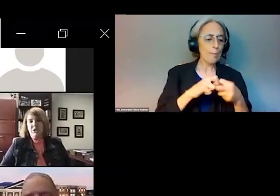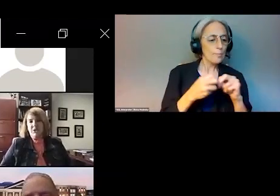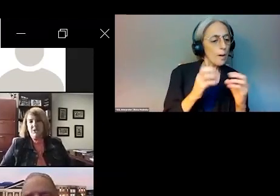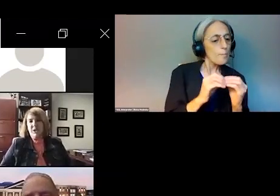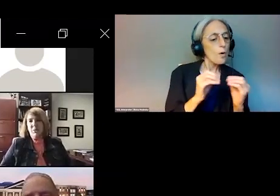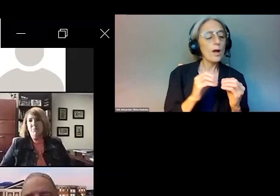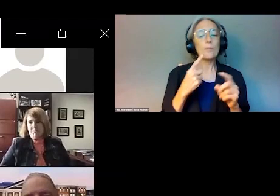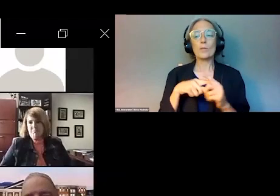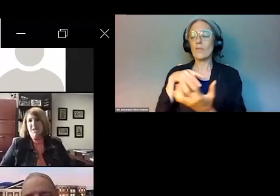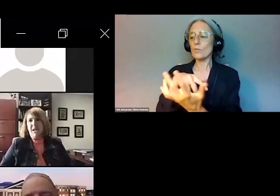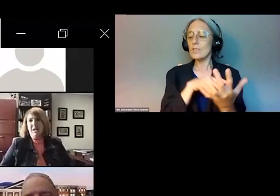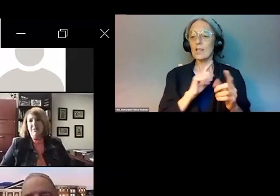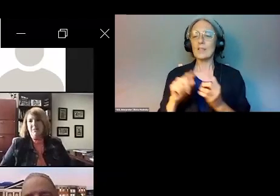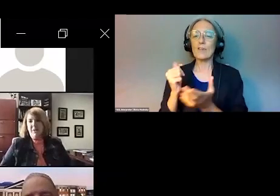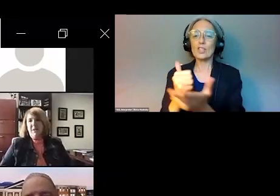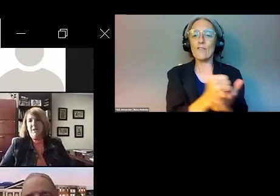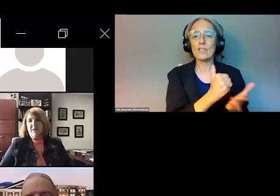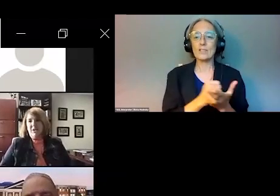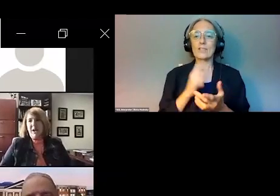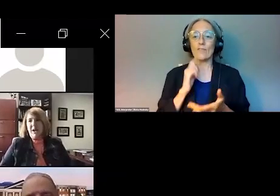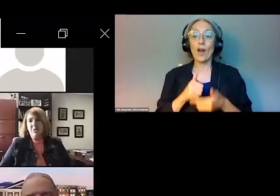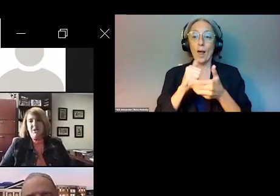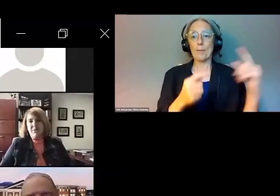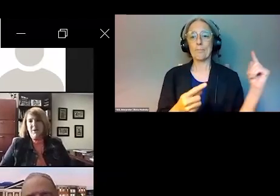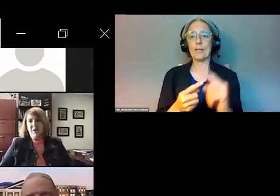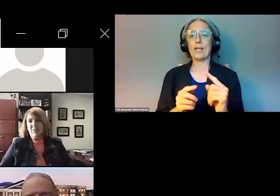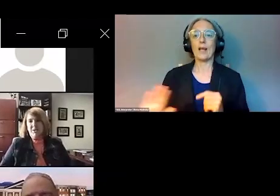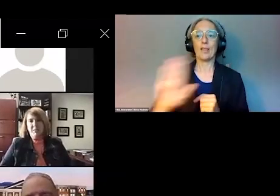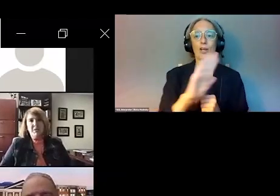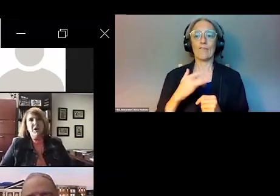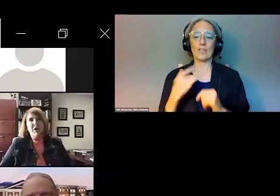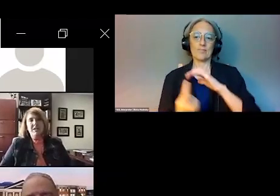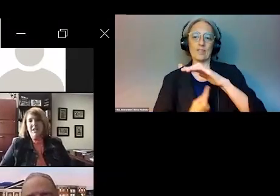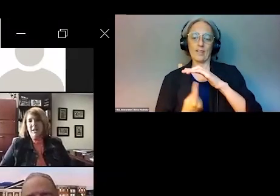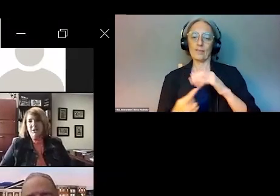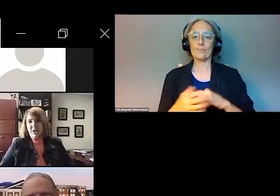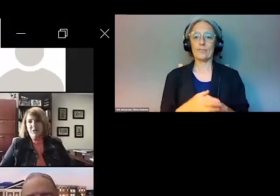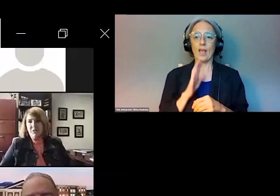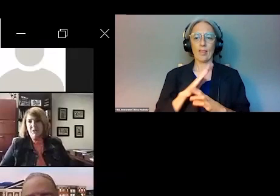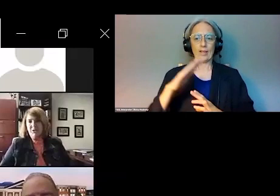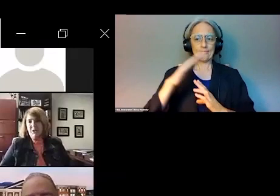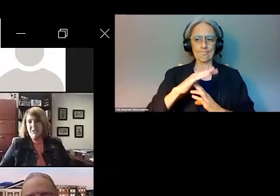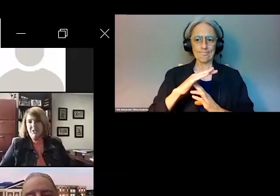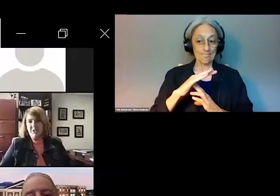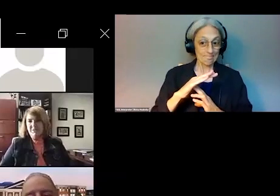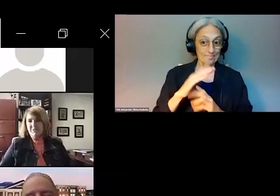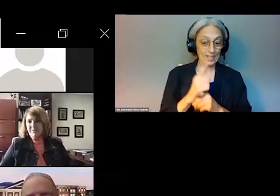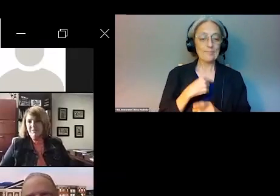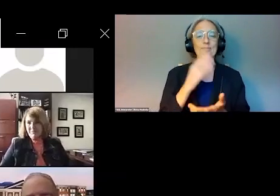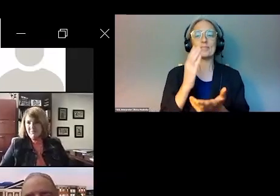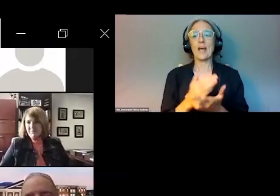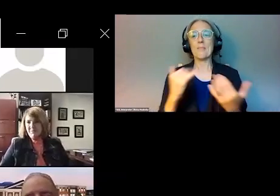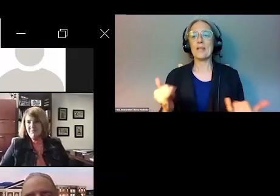studying interventions to help mitigate it. And so I will stop there because I believe we are at time. So thank you very much for your